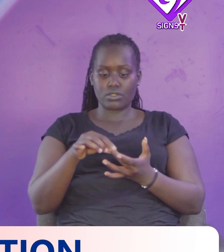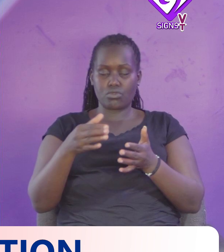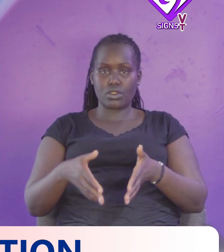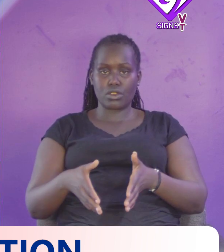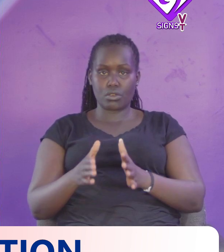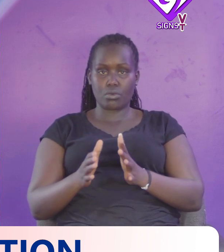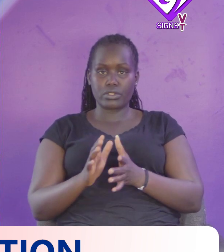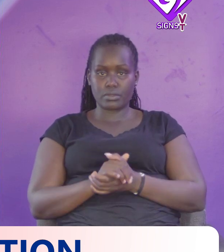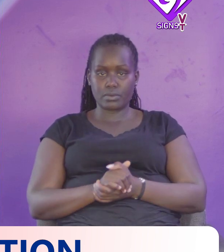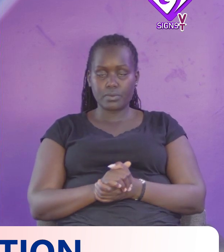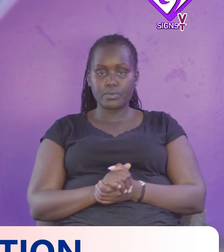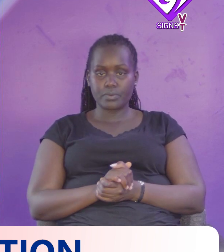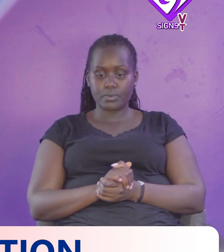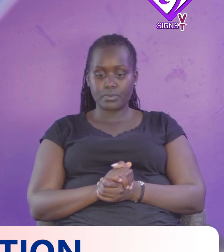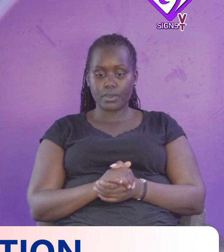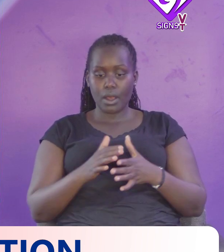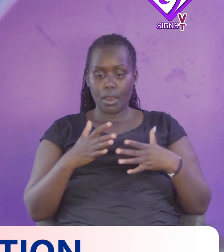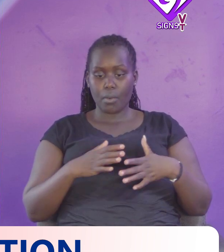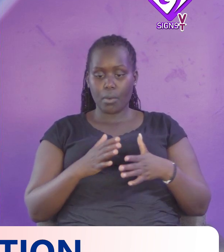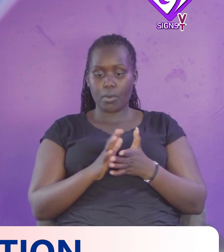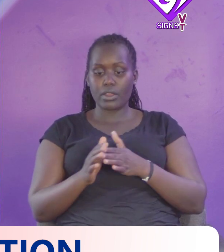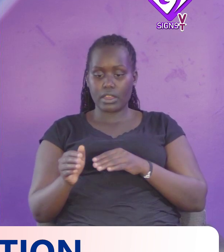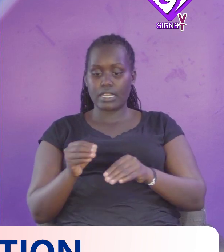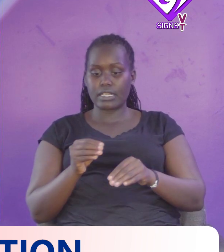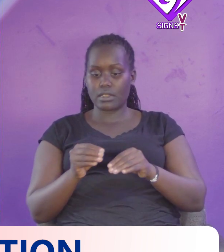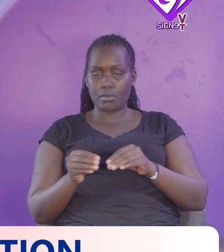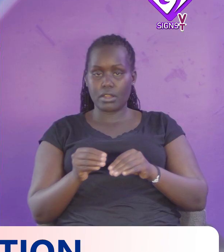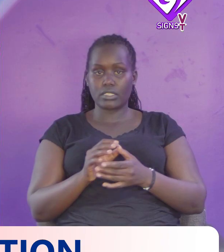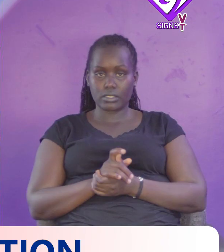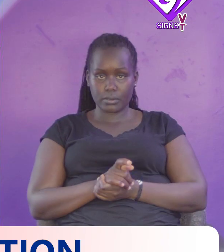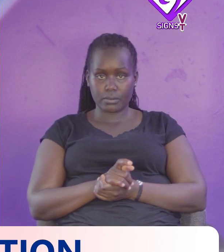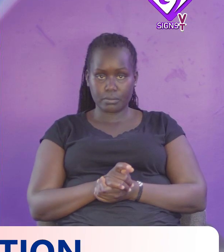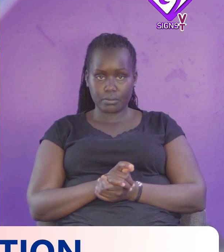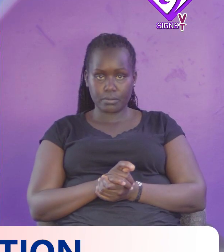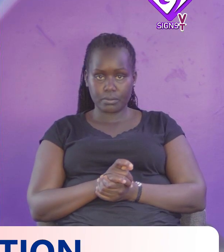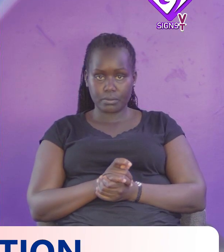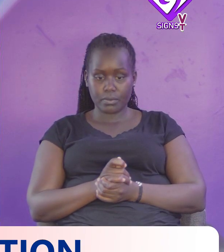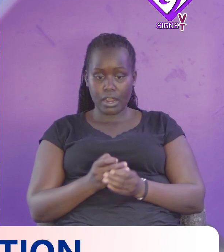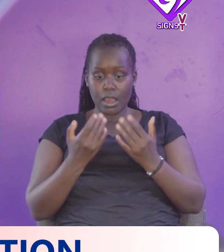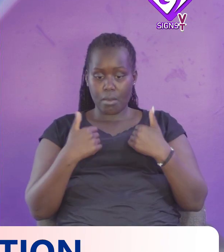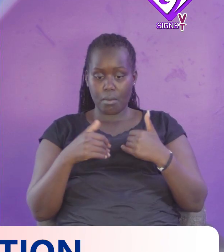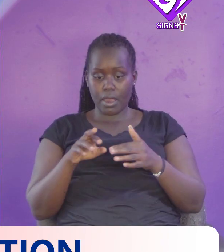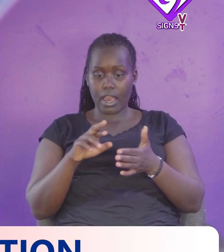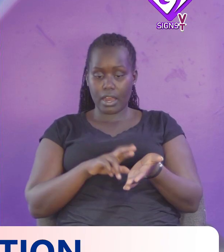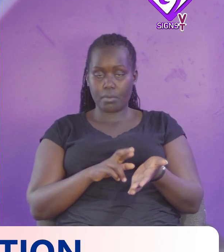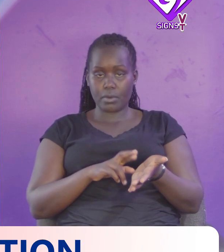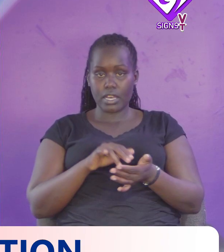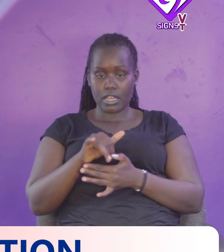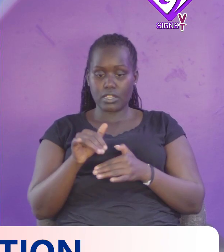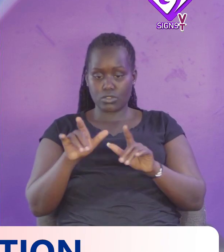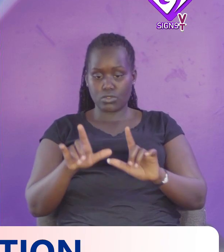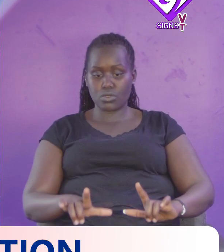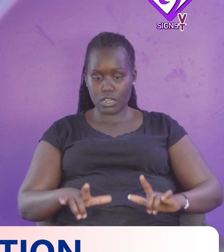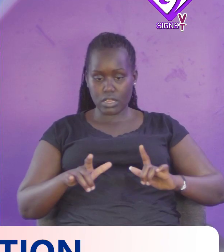these dear ones, people with disability. You understand? Right. So I repeat, the fact that we are living in a